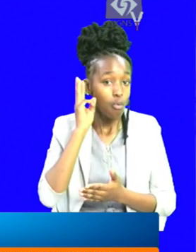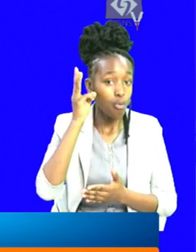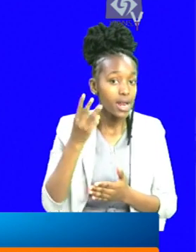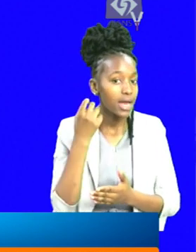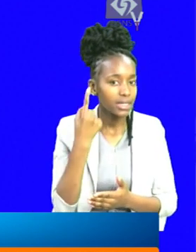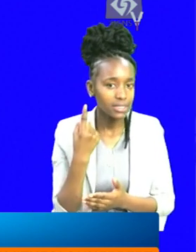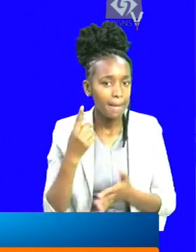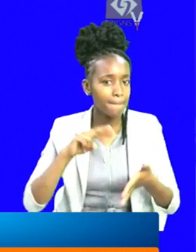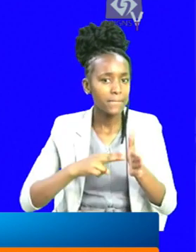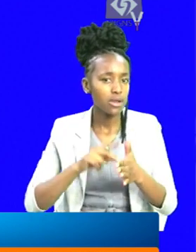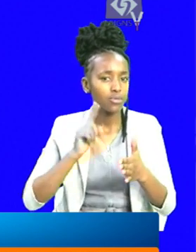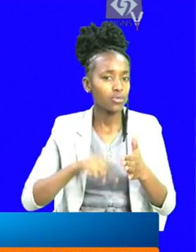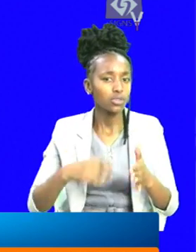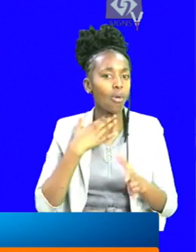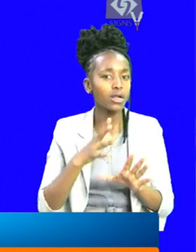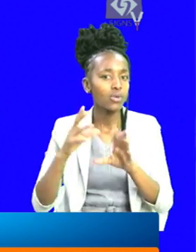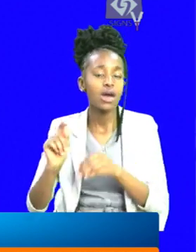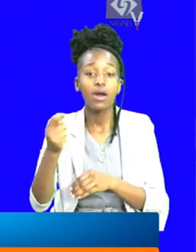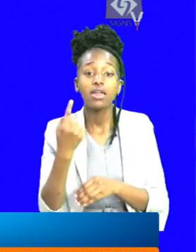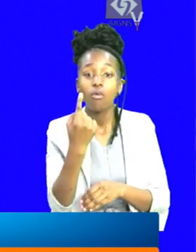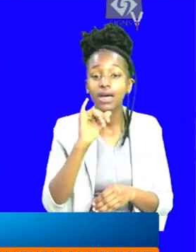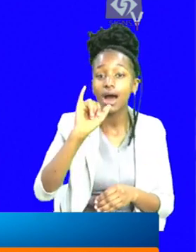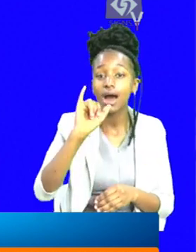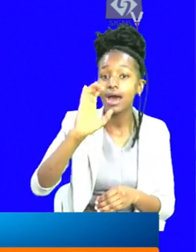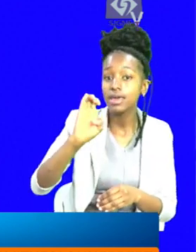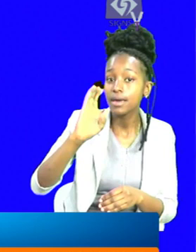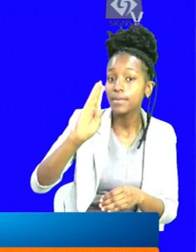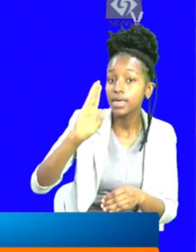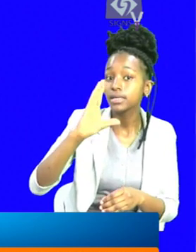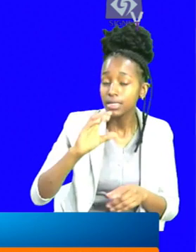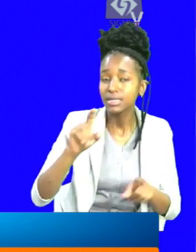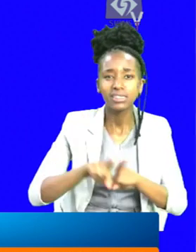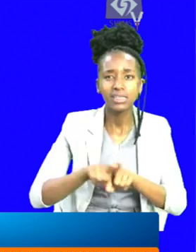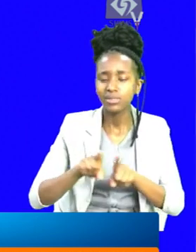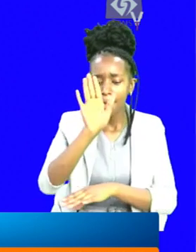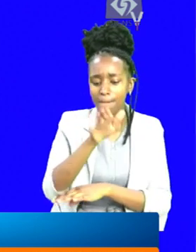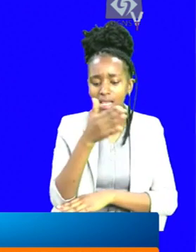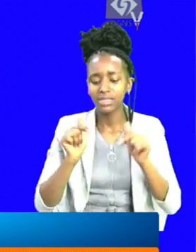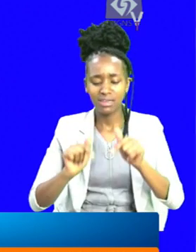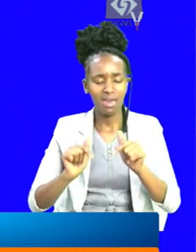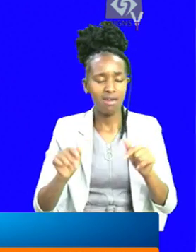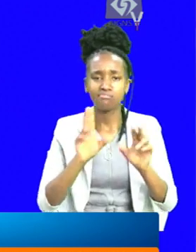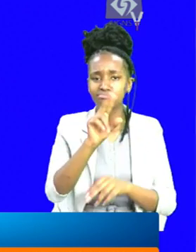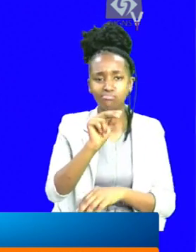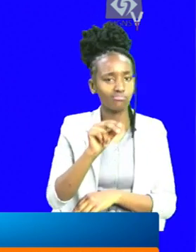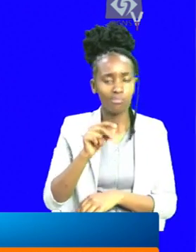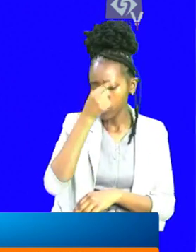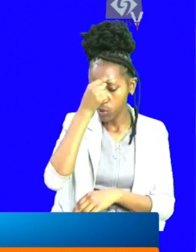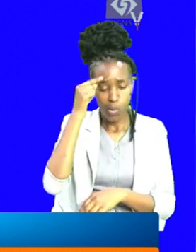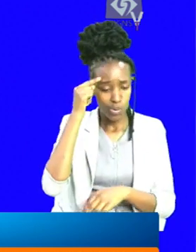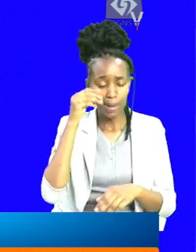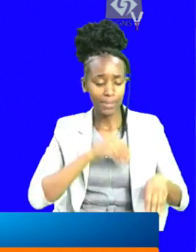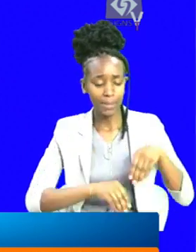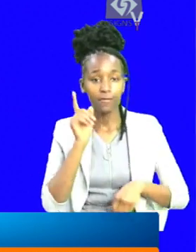will not take it to the Kenya Kwanza IBC or their compromised parliament. Take this early